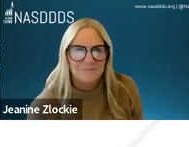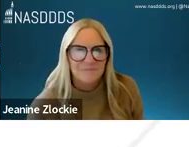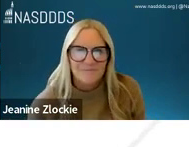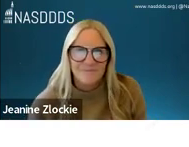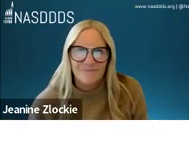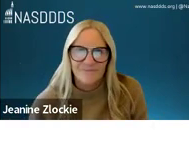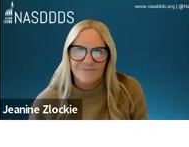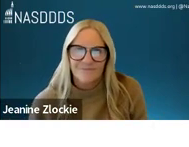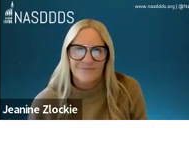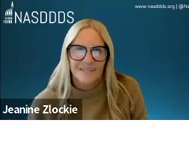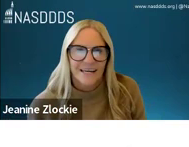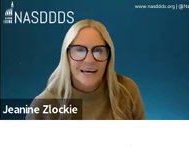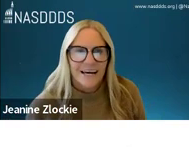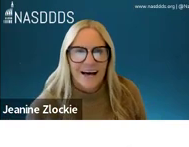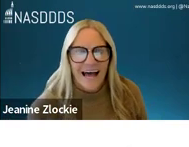slide.